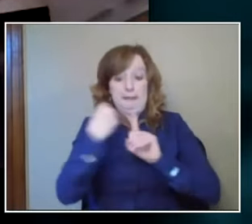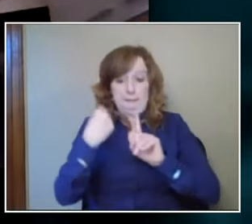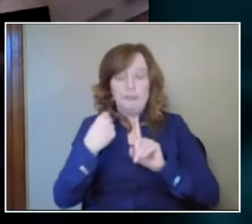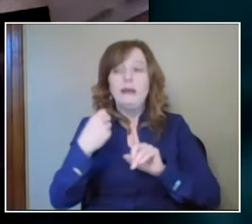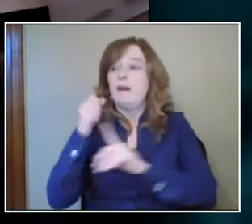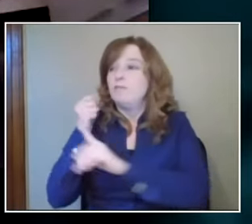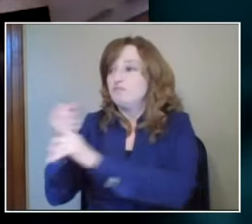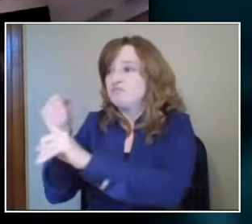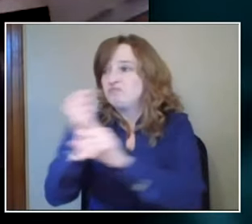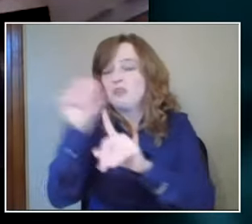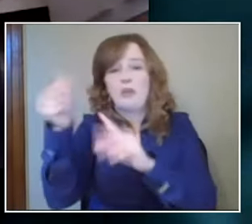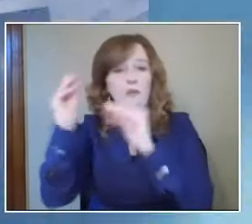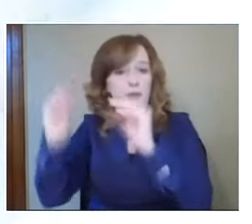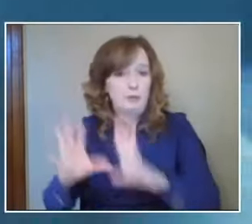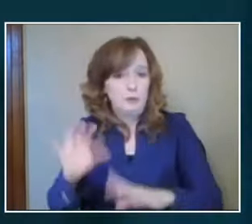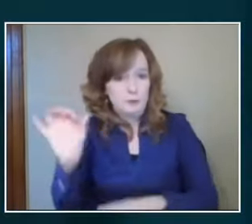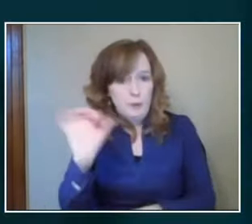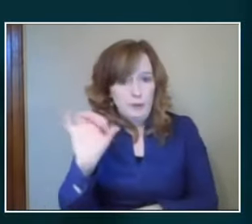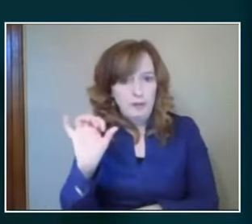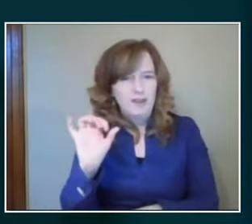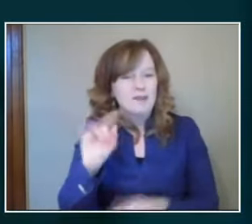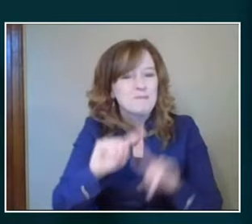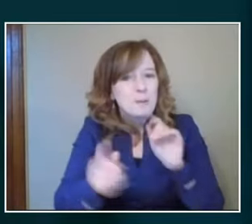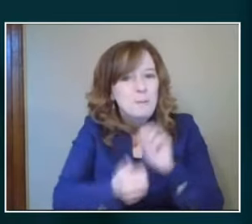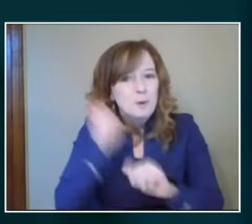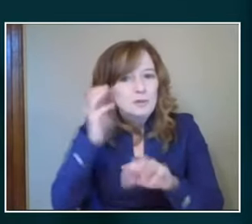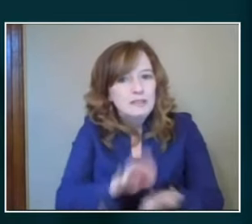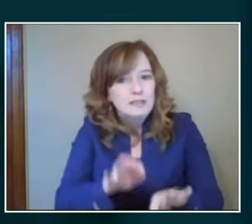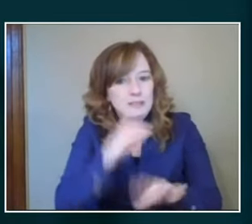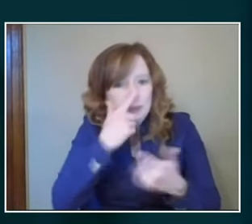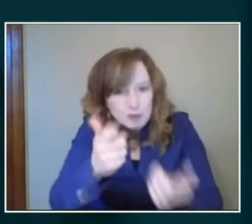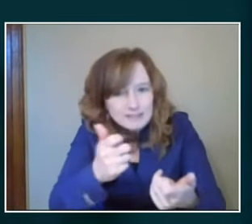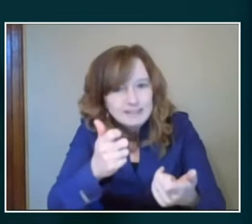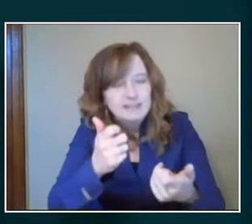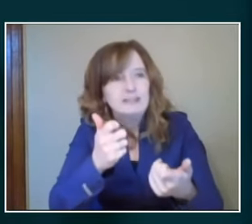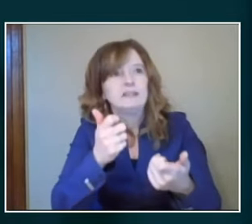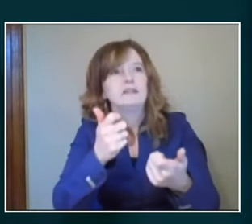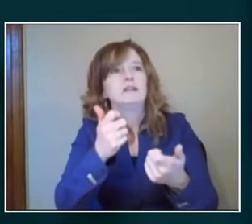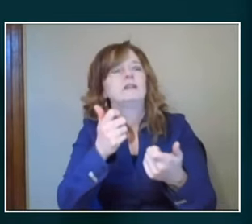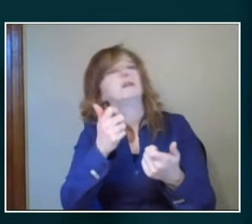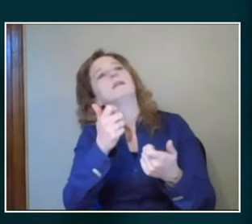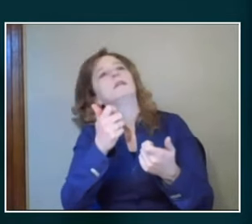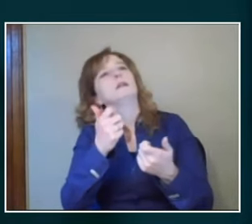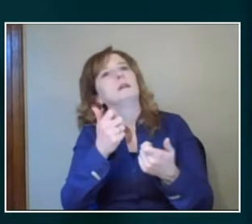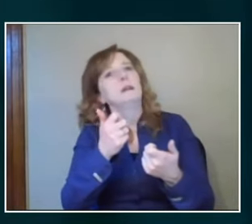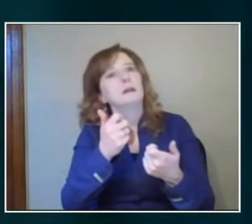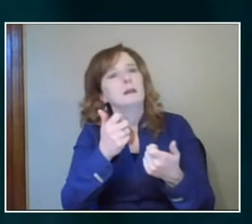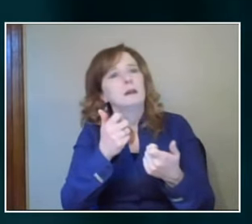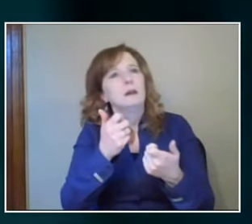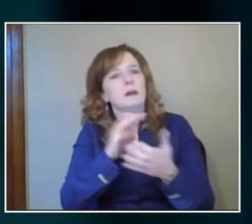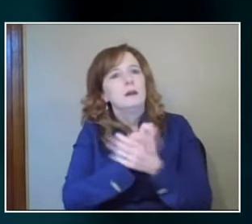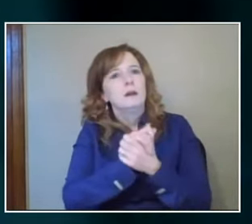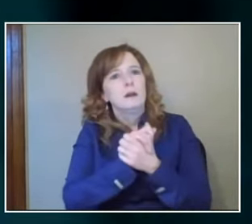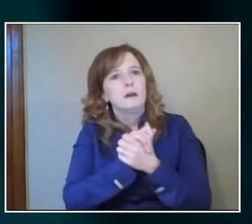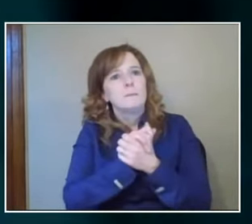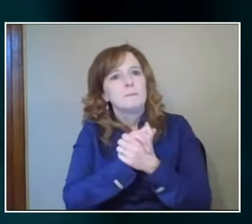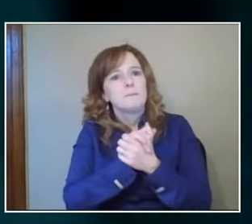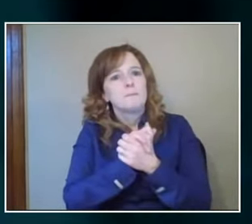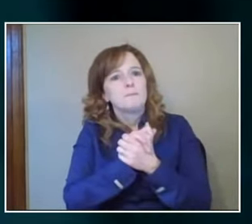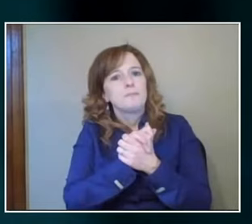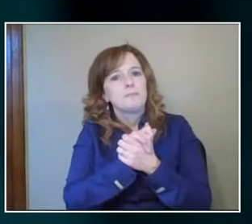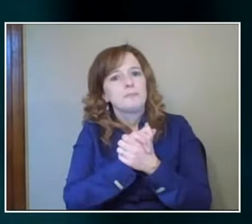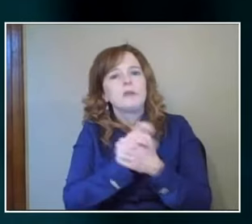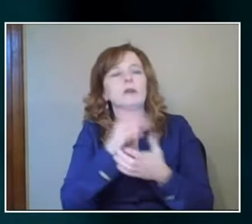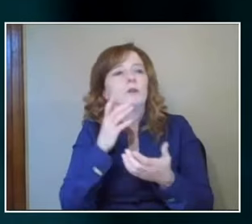I think what's most interesting about Grace is the fact that when presented with opportunity to apply for and earn